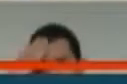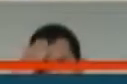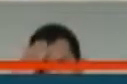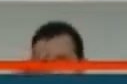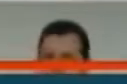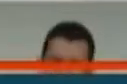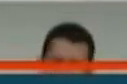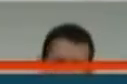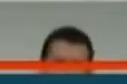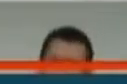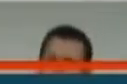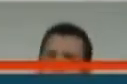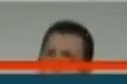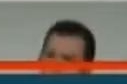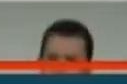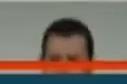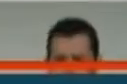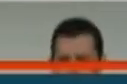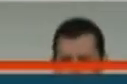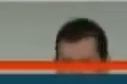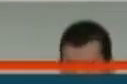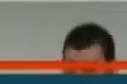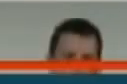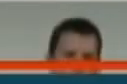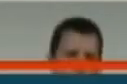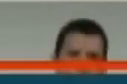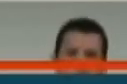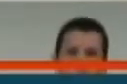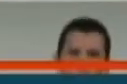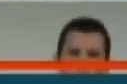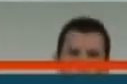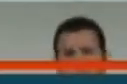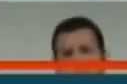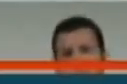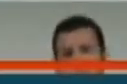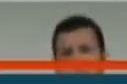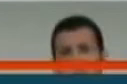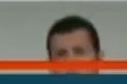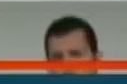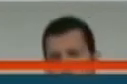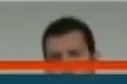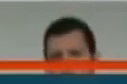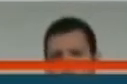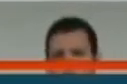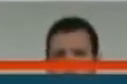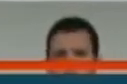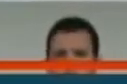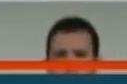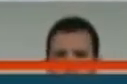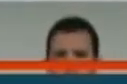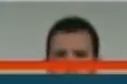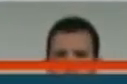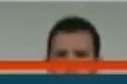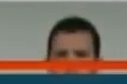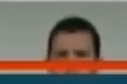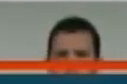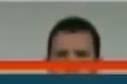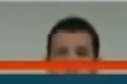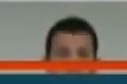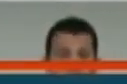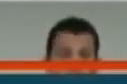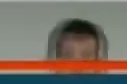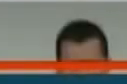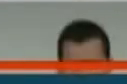Engineering and Biotechnology. The Mambisa vaccine will be applied as a nasal spray, while Abdala will be administered as an